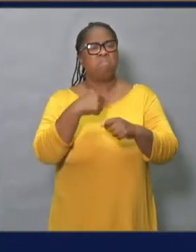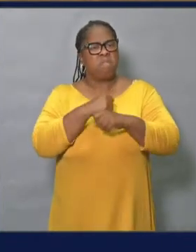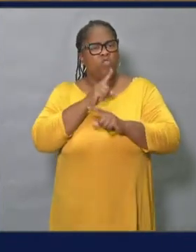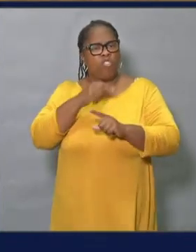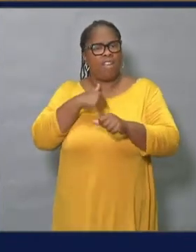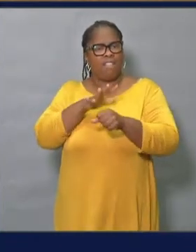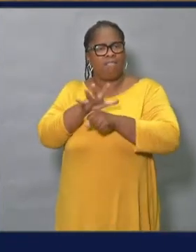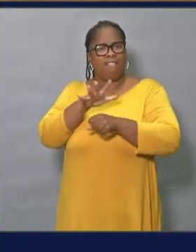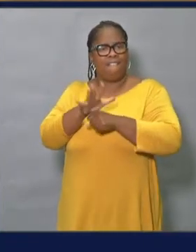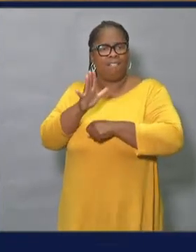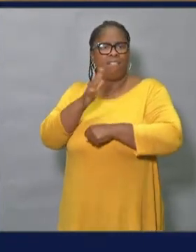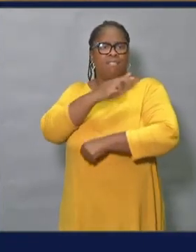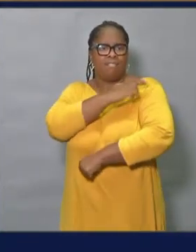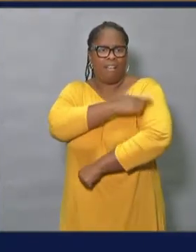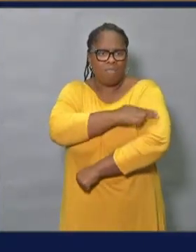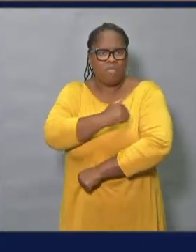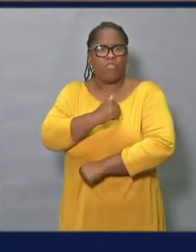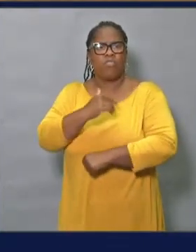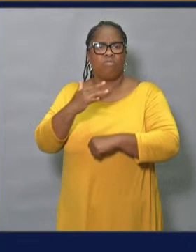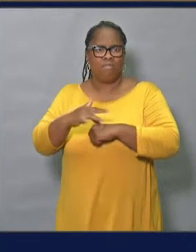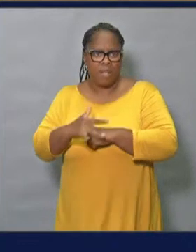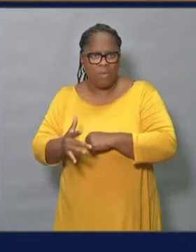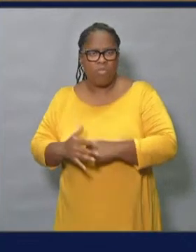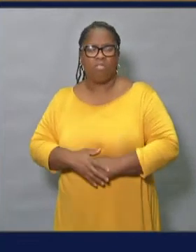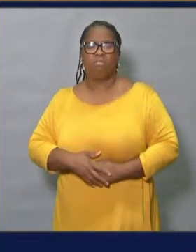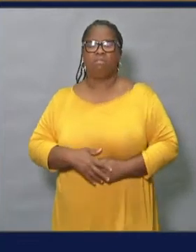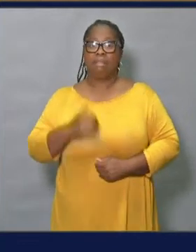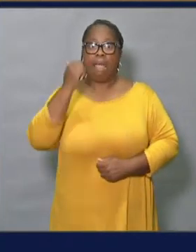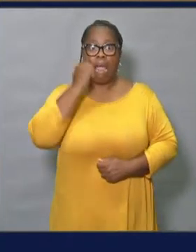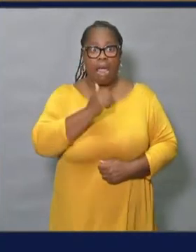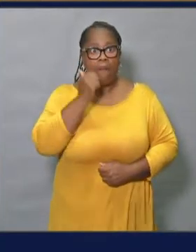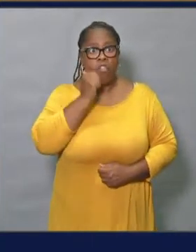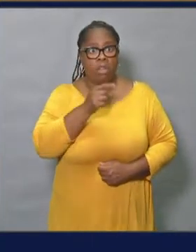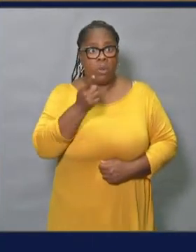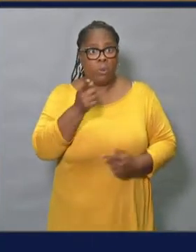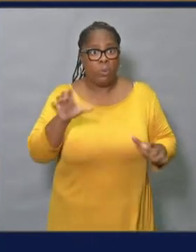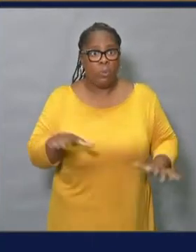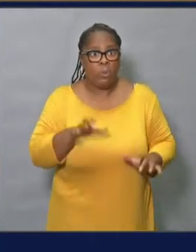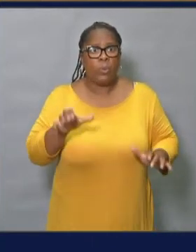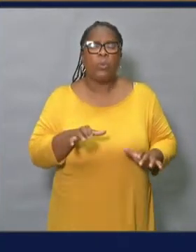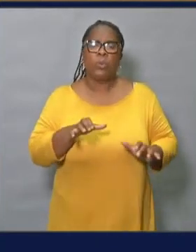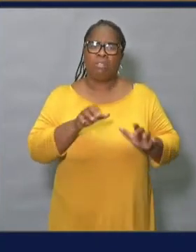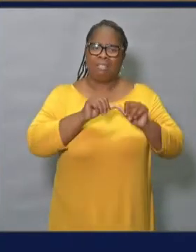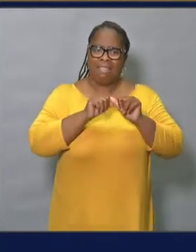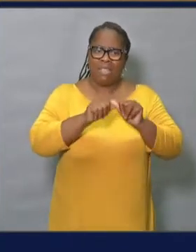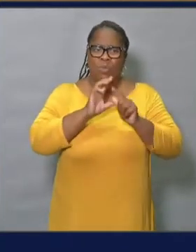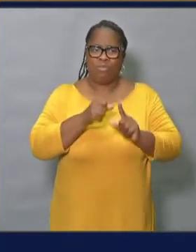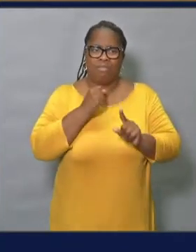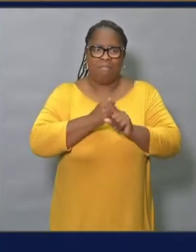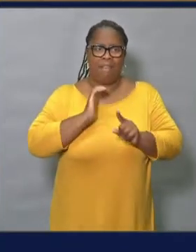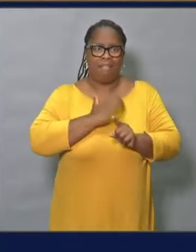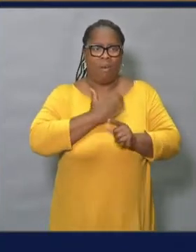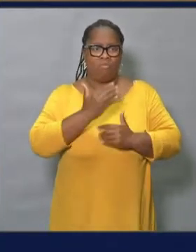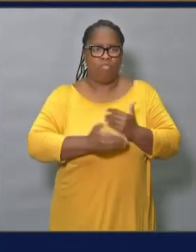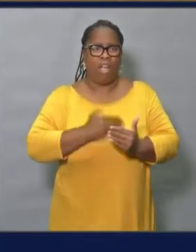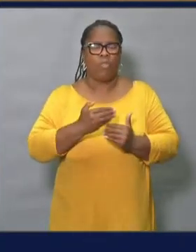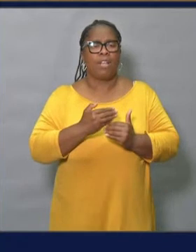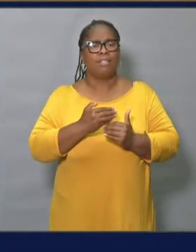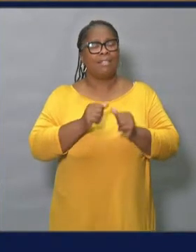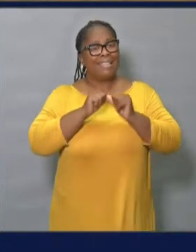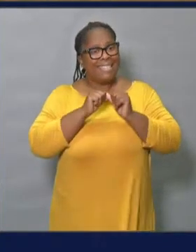impact on our progress and on our recovery journey. So please continue to use the tools we have at hand to slow the